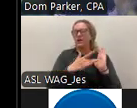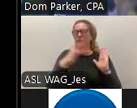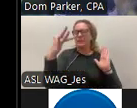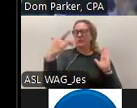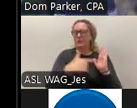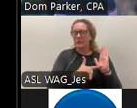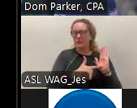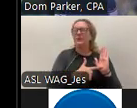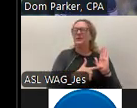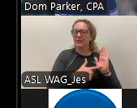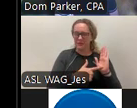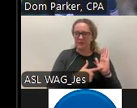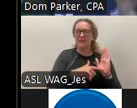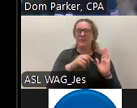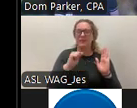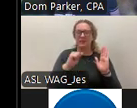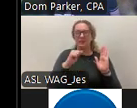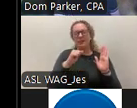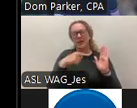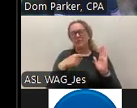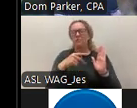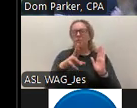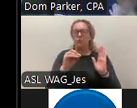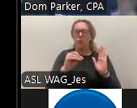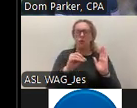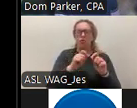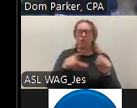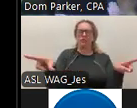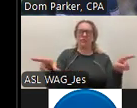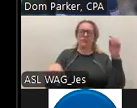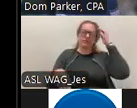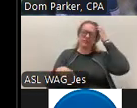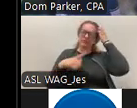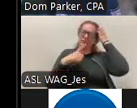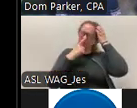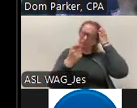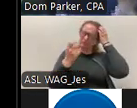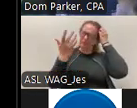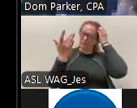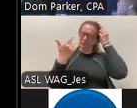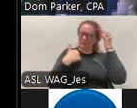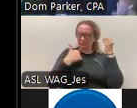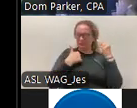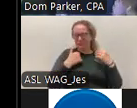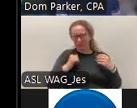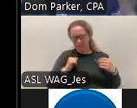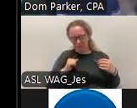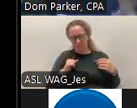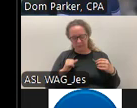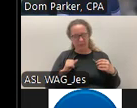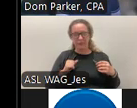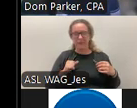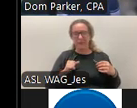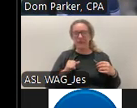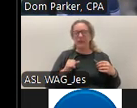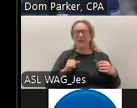Vision Pro came out. And this is kind of what interests me about it is where are video games